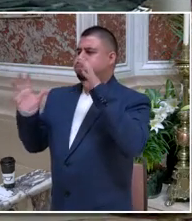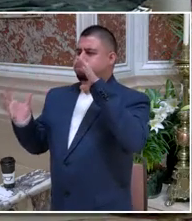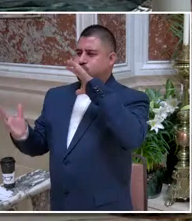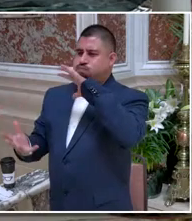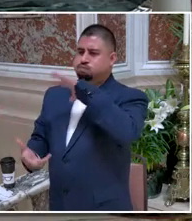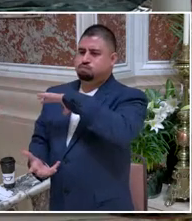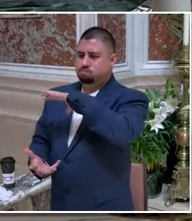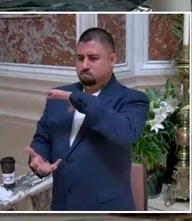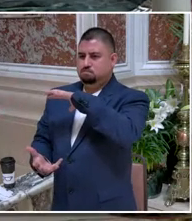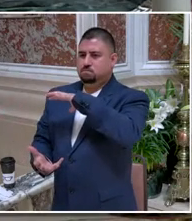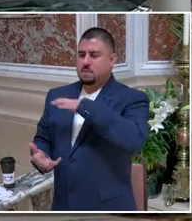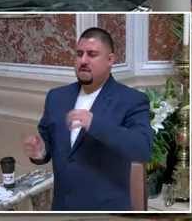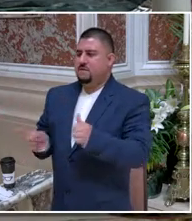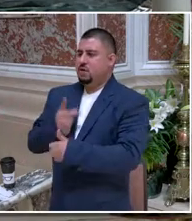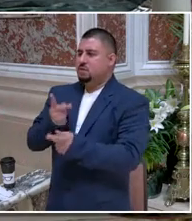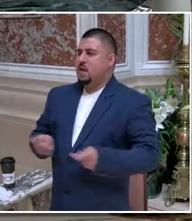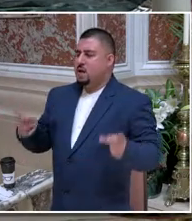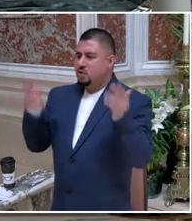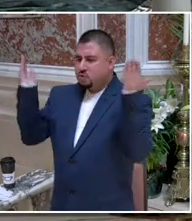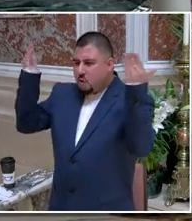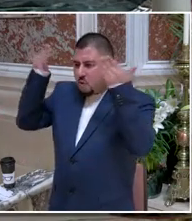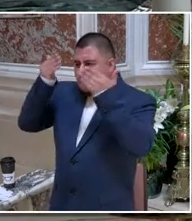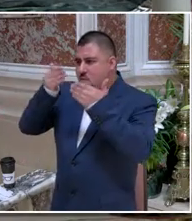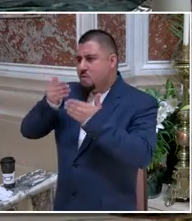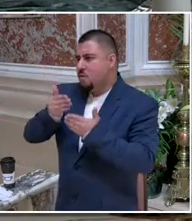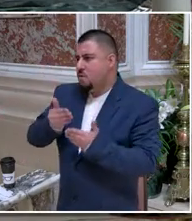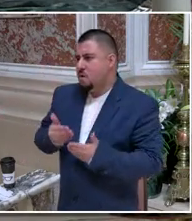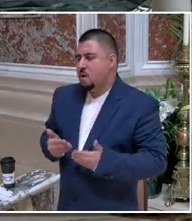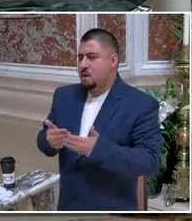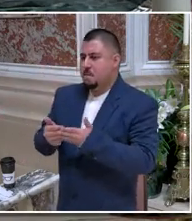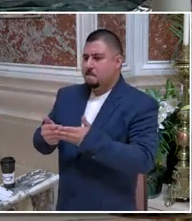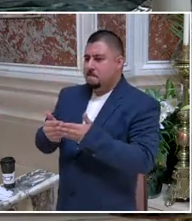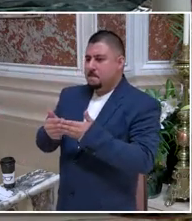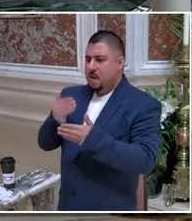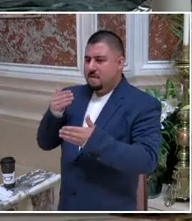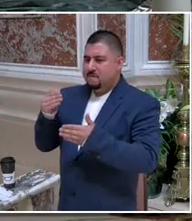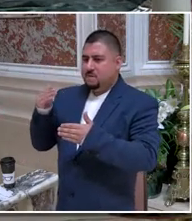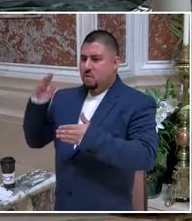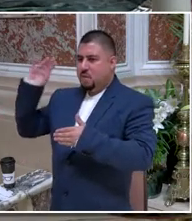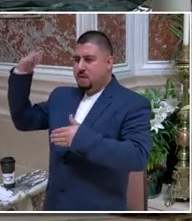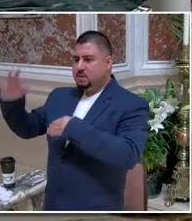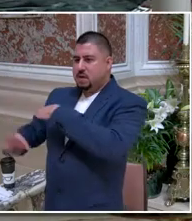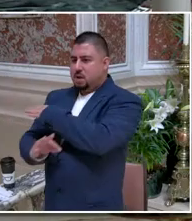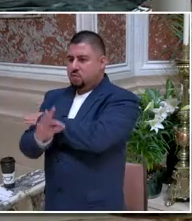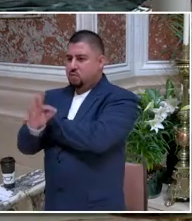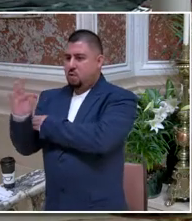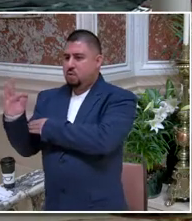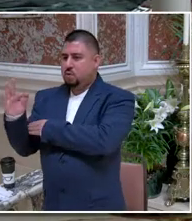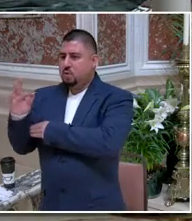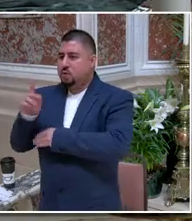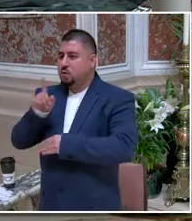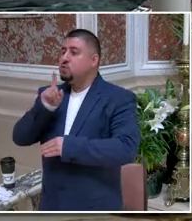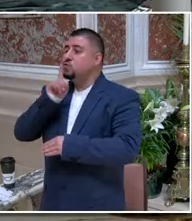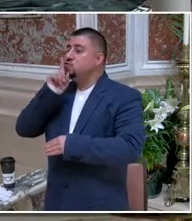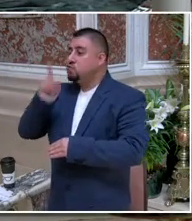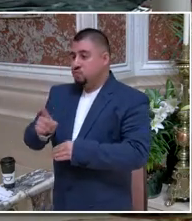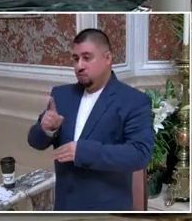place. In darkness, before the sun rose, the true